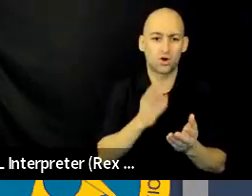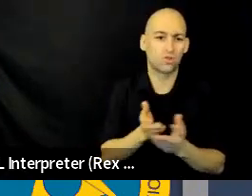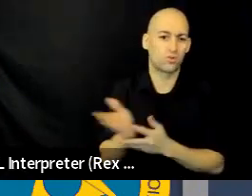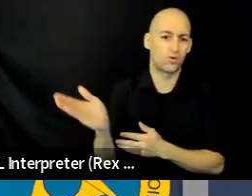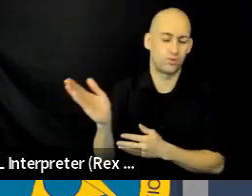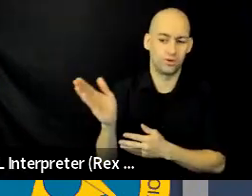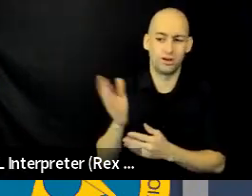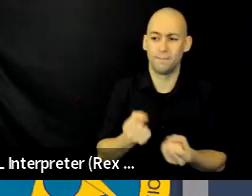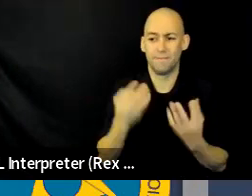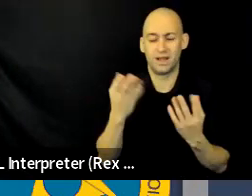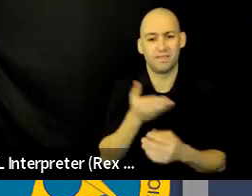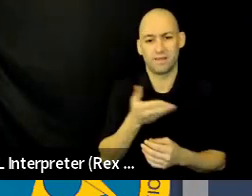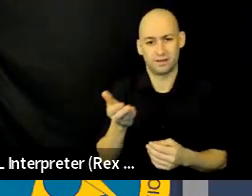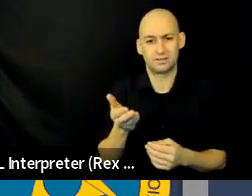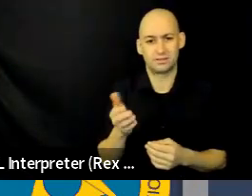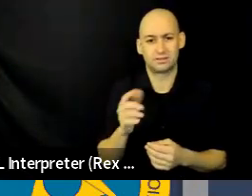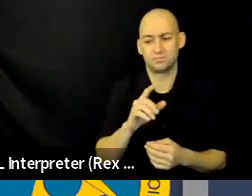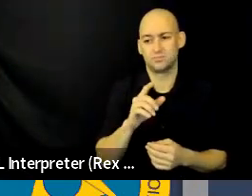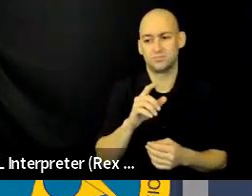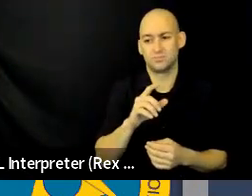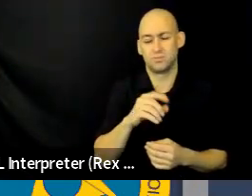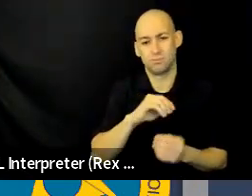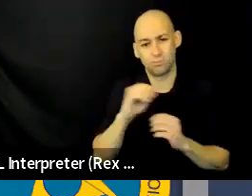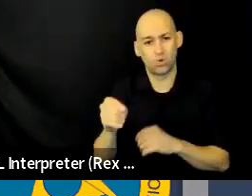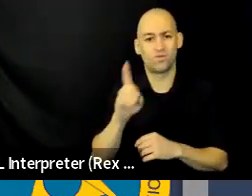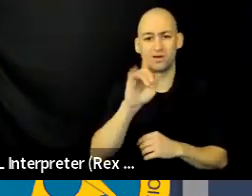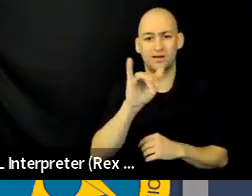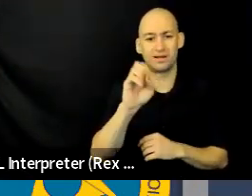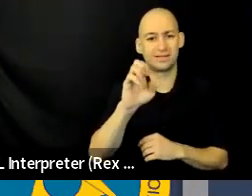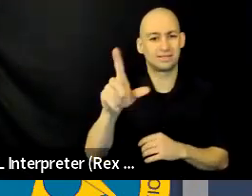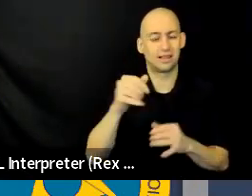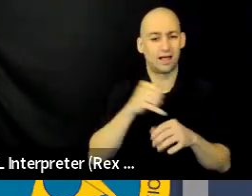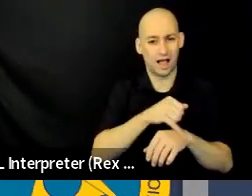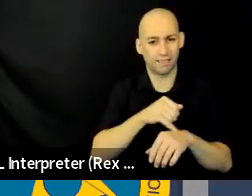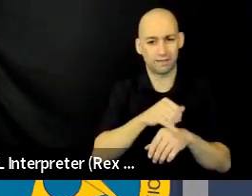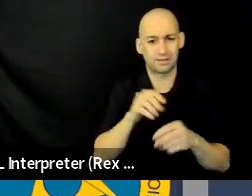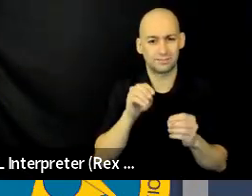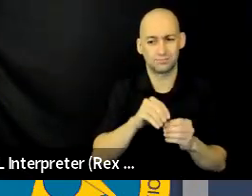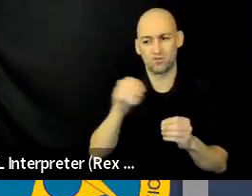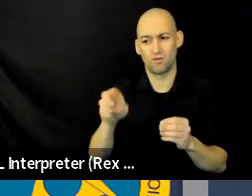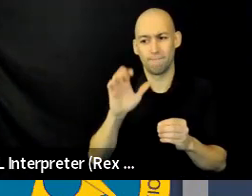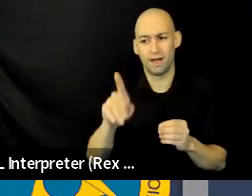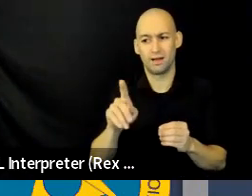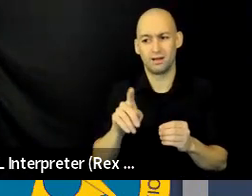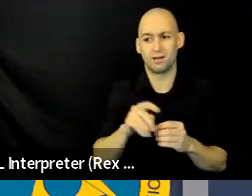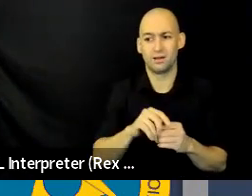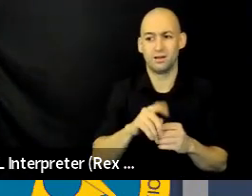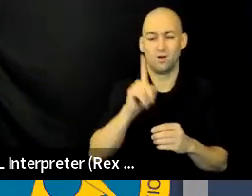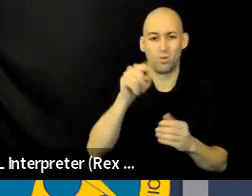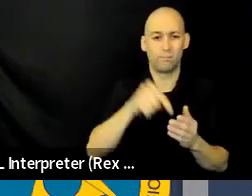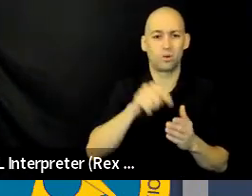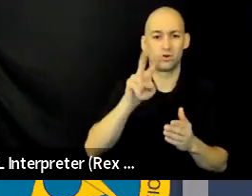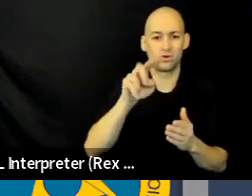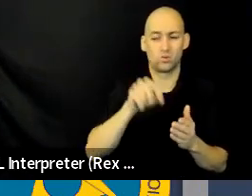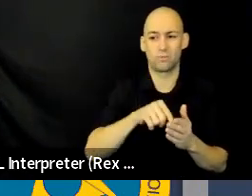there's many things, to move the diesel islands back. That doesn't cost more than $1.2, $1.8 million.